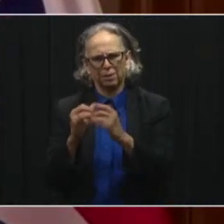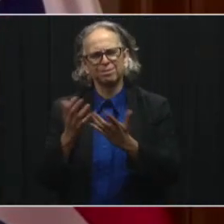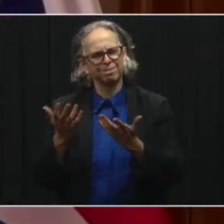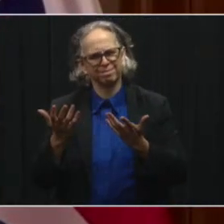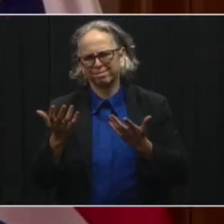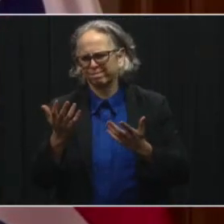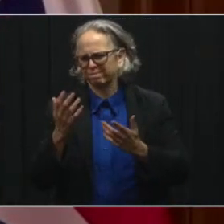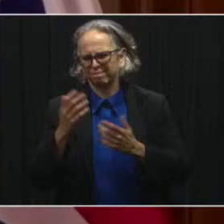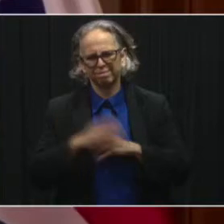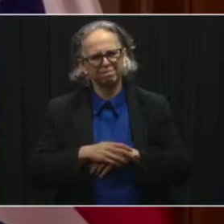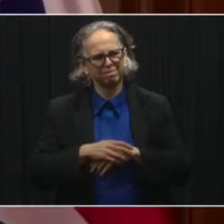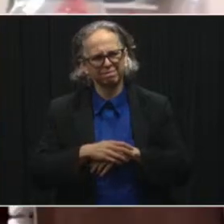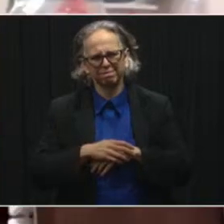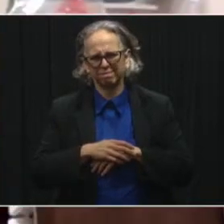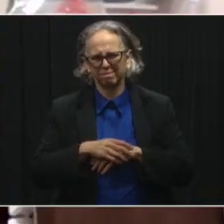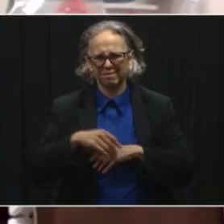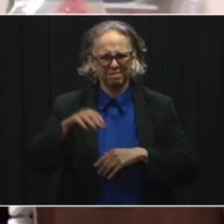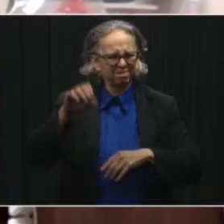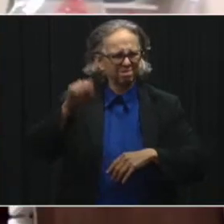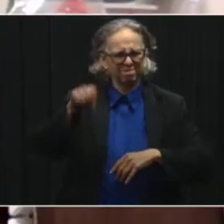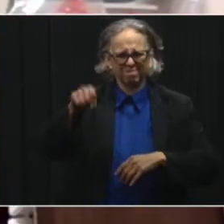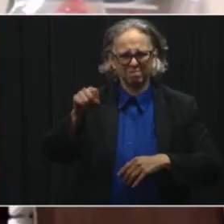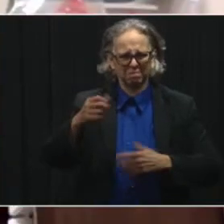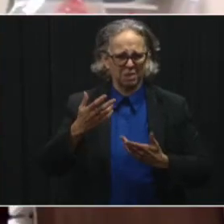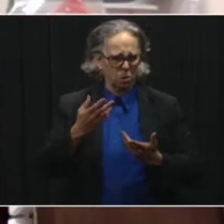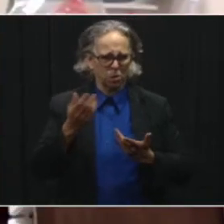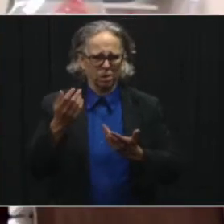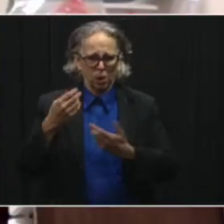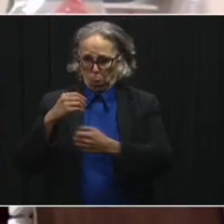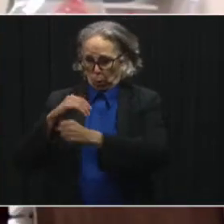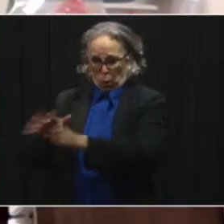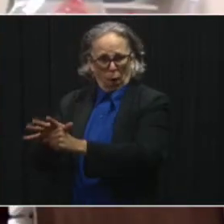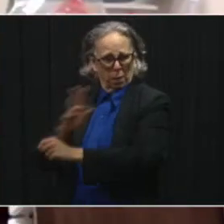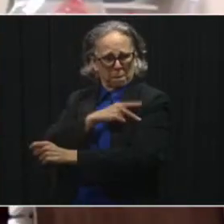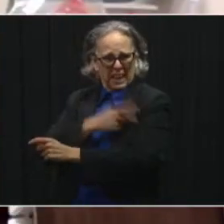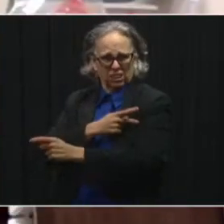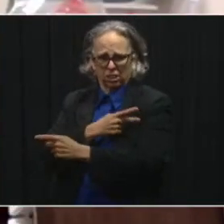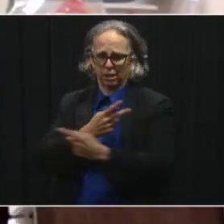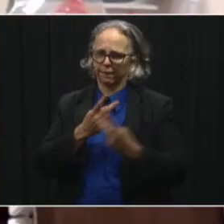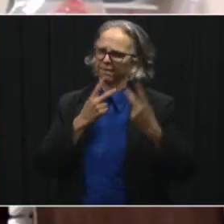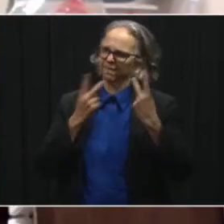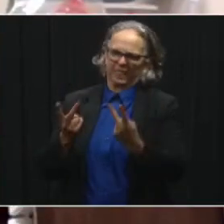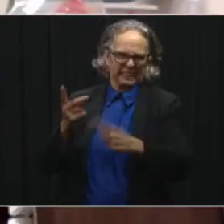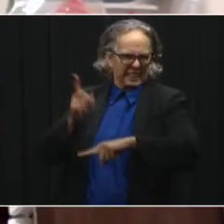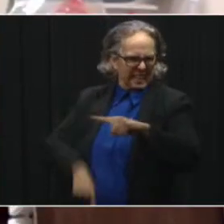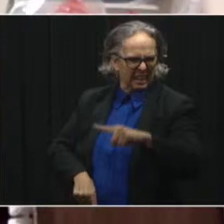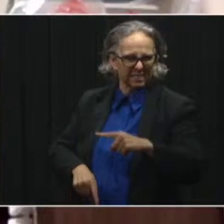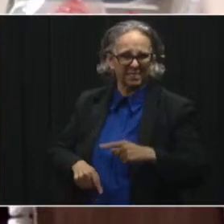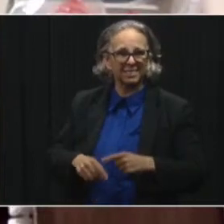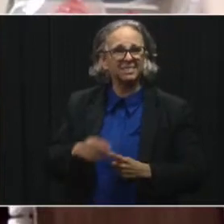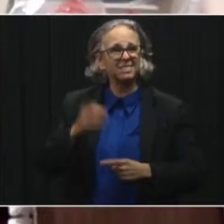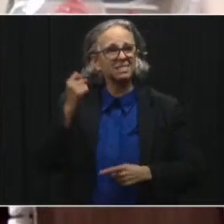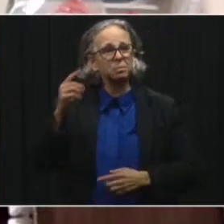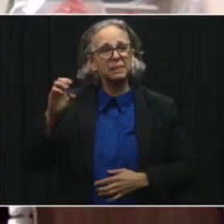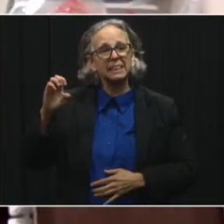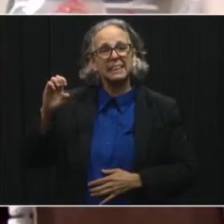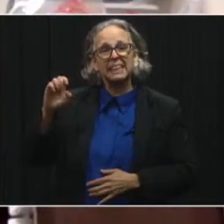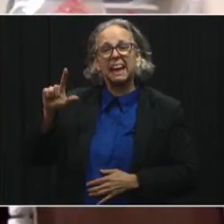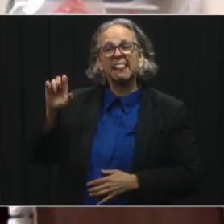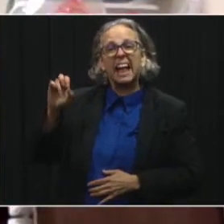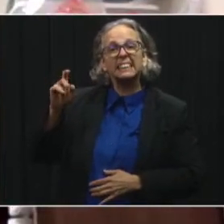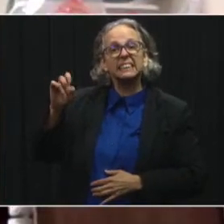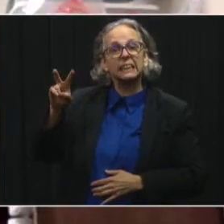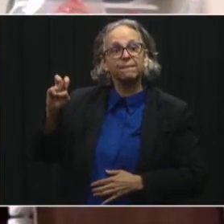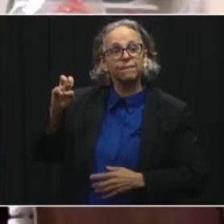to come in for COVID positive patients. As far as elective surgeries, right now it's kind of like life or limb,